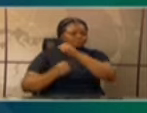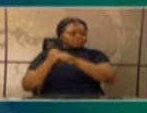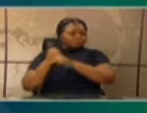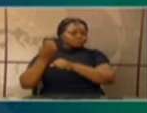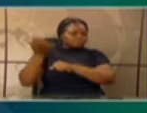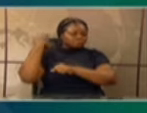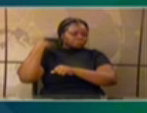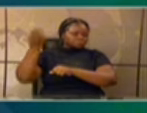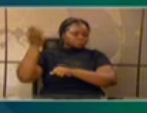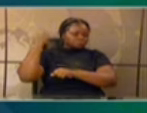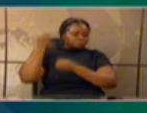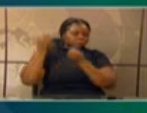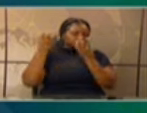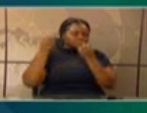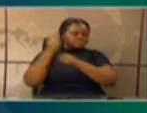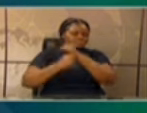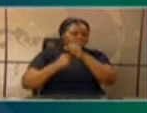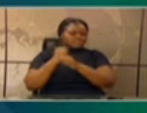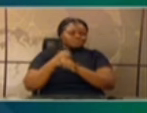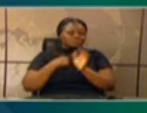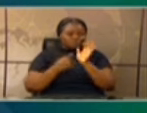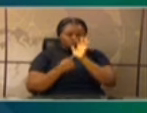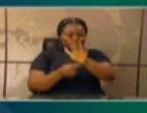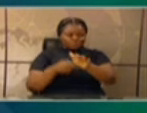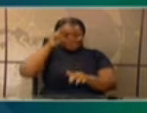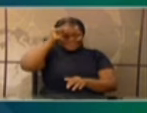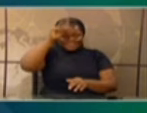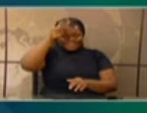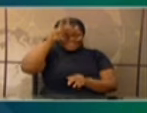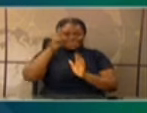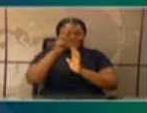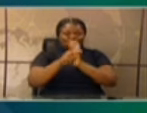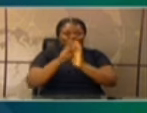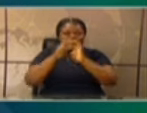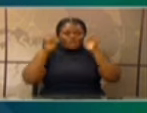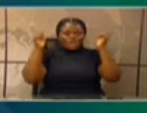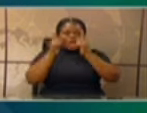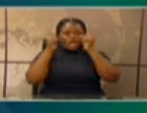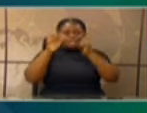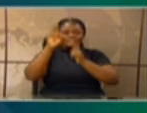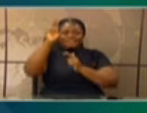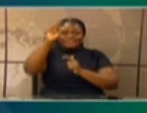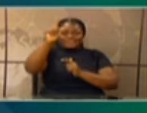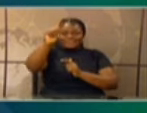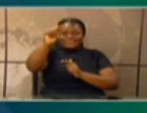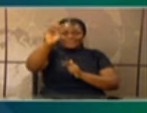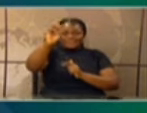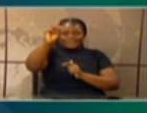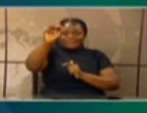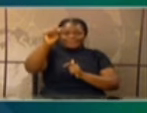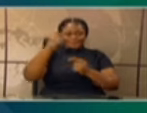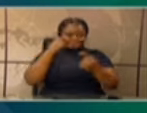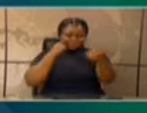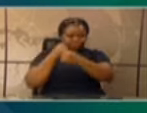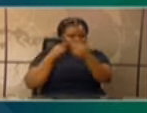And let me show you a video of a side food of Kwame Nkrumah on launch it Tema motorway. Go on.